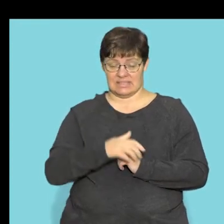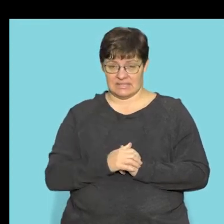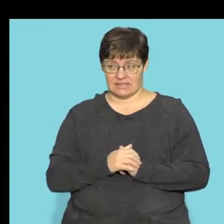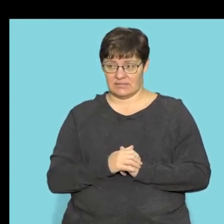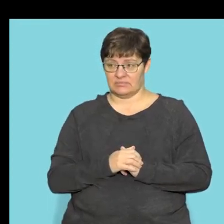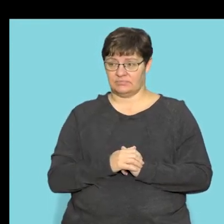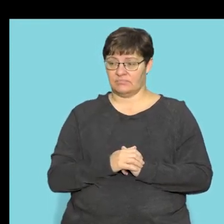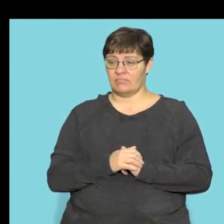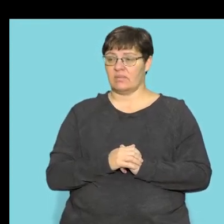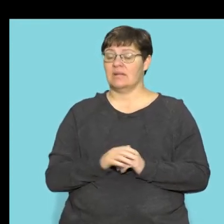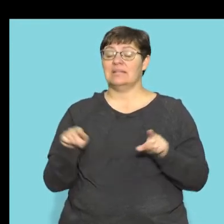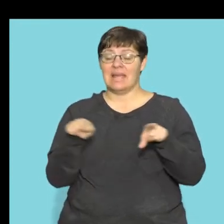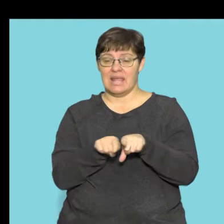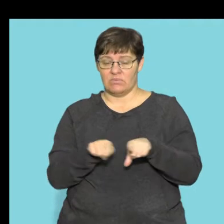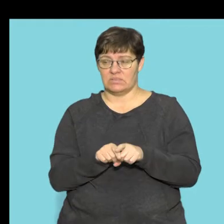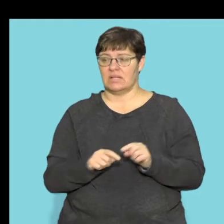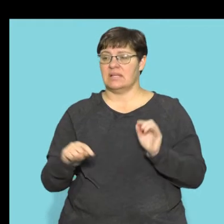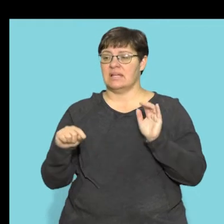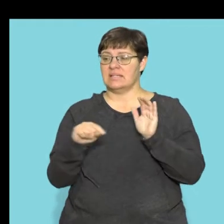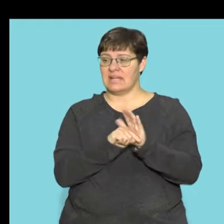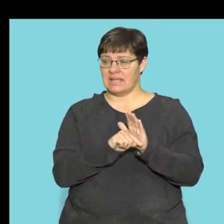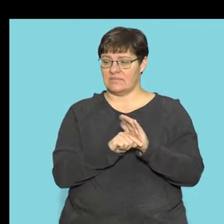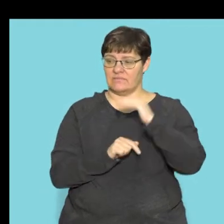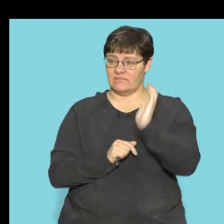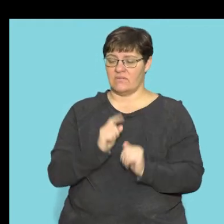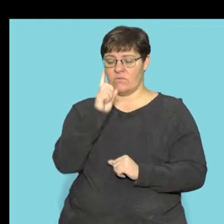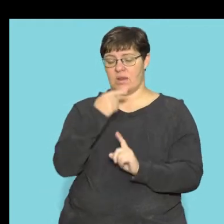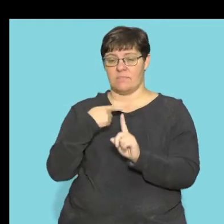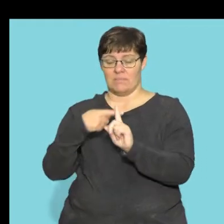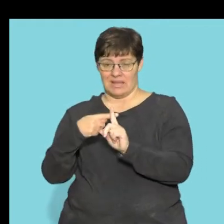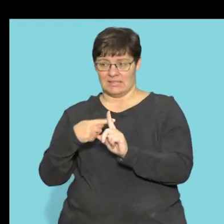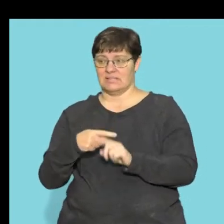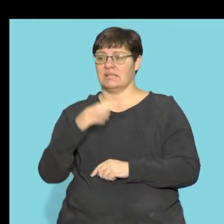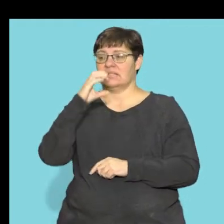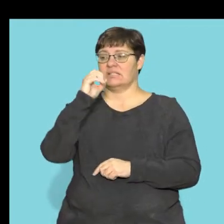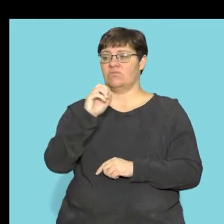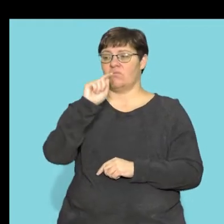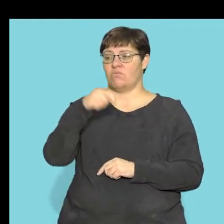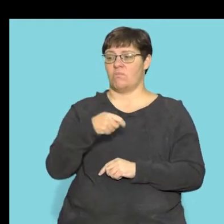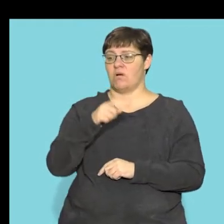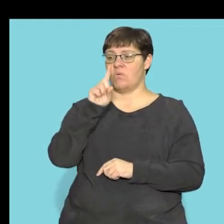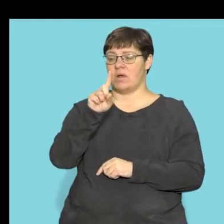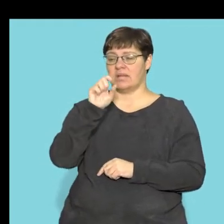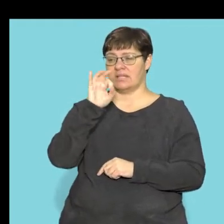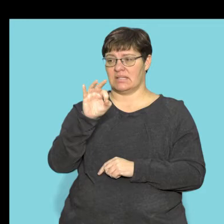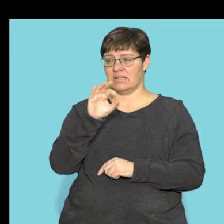76. 76 is equals to negative into 1 plus